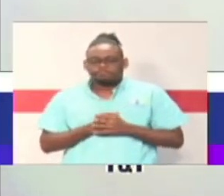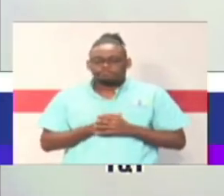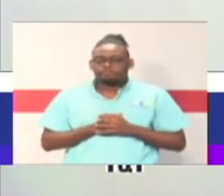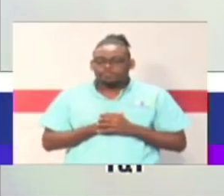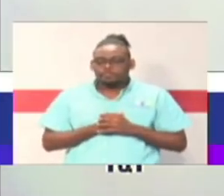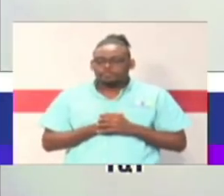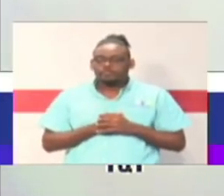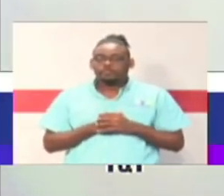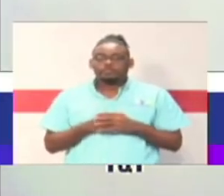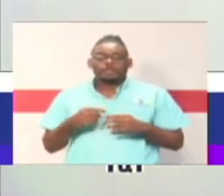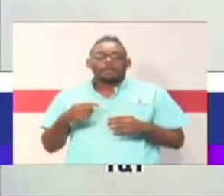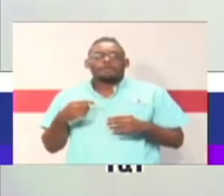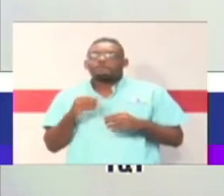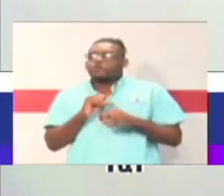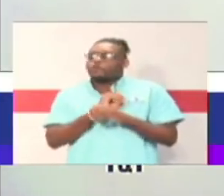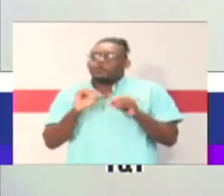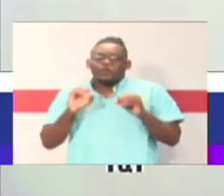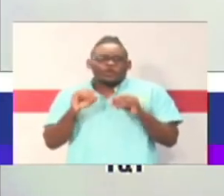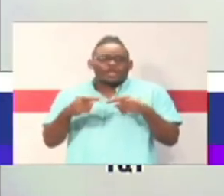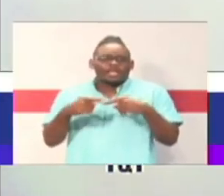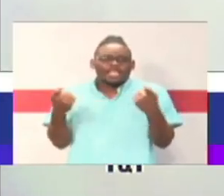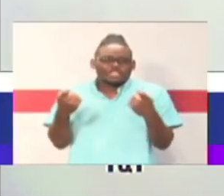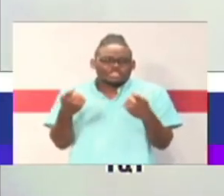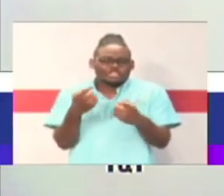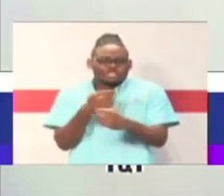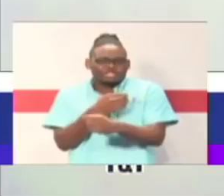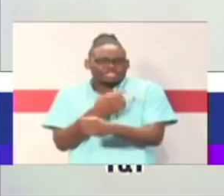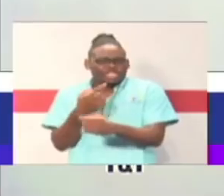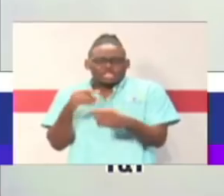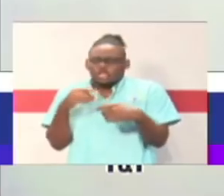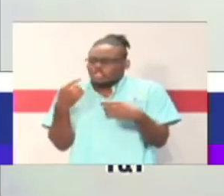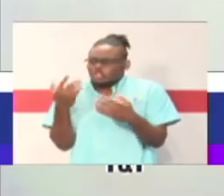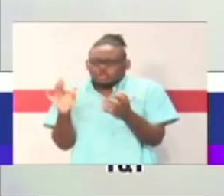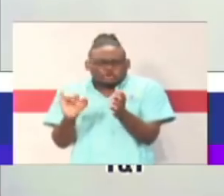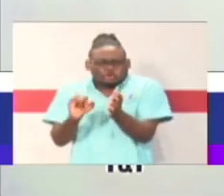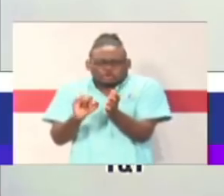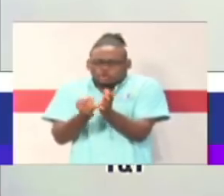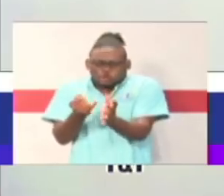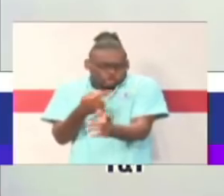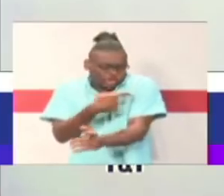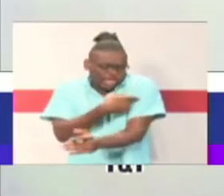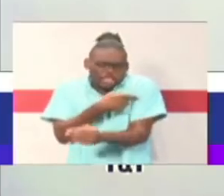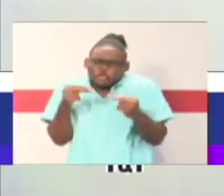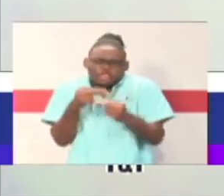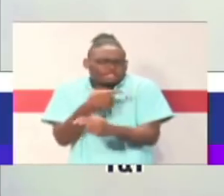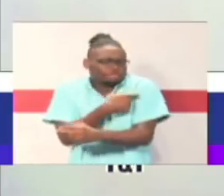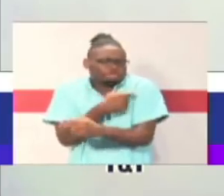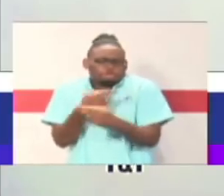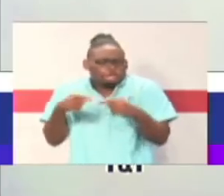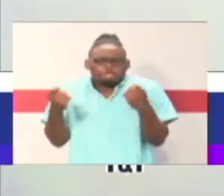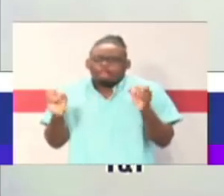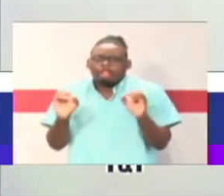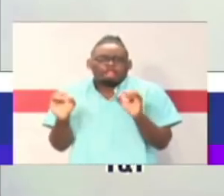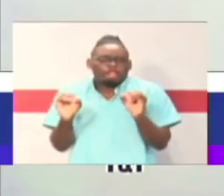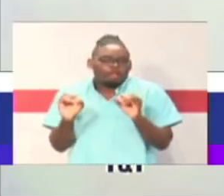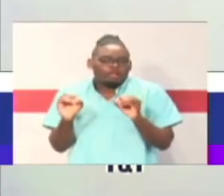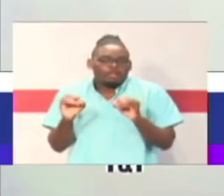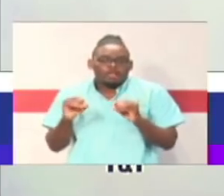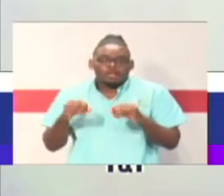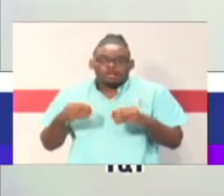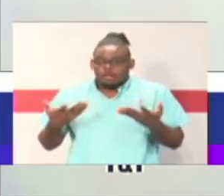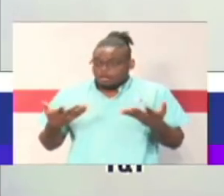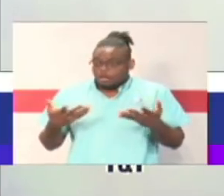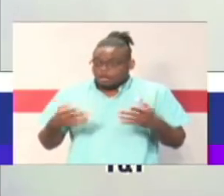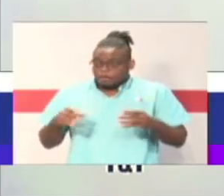effects apart from a sore arm. There has been no change in my baby's movements, and at my clinic appointment on Monday, there